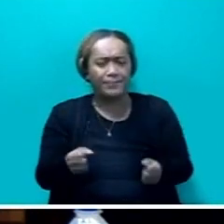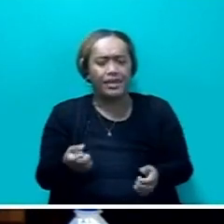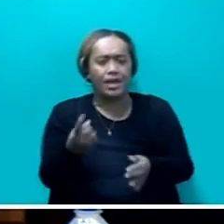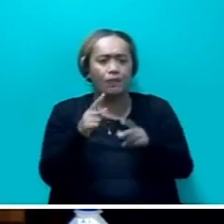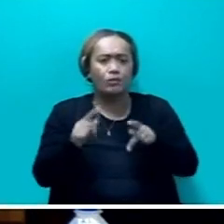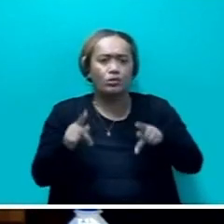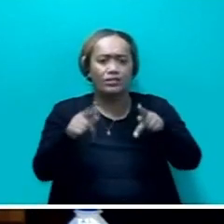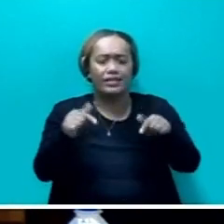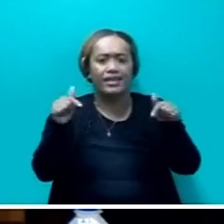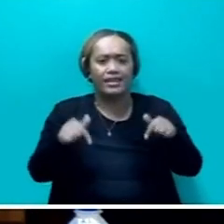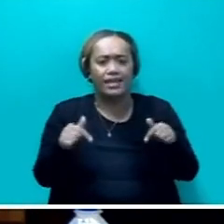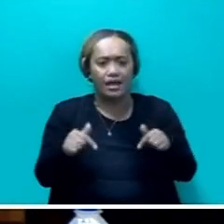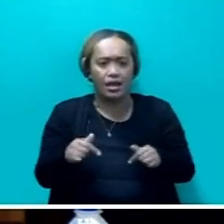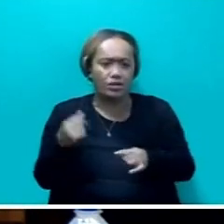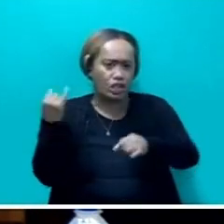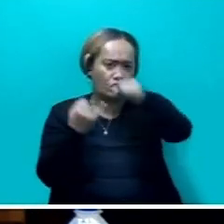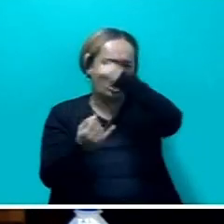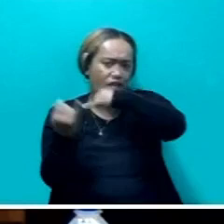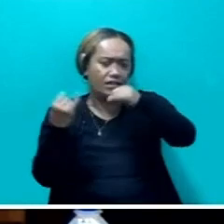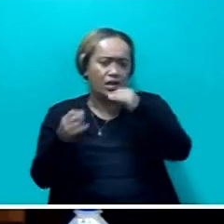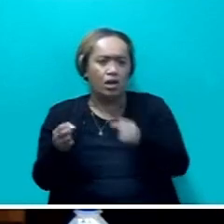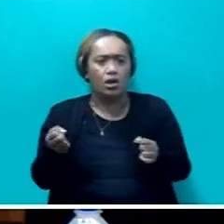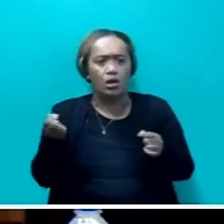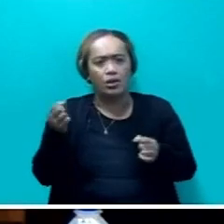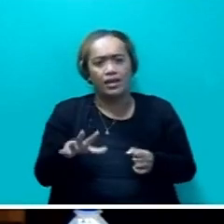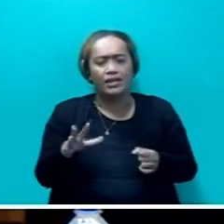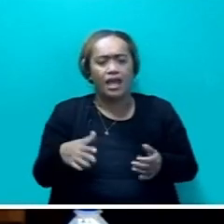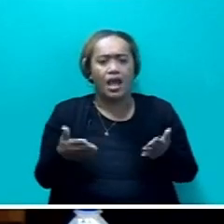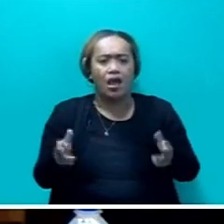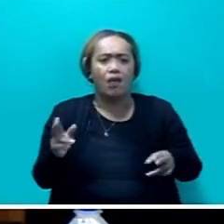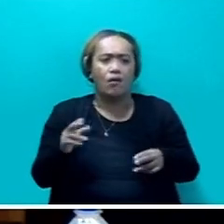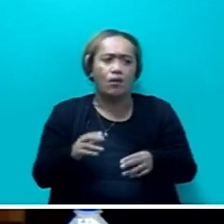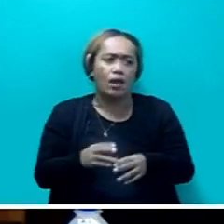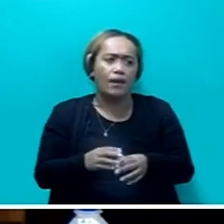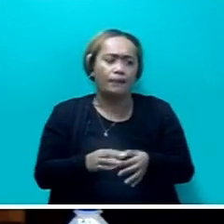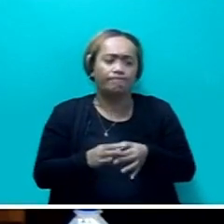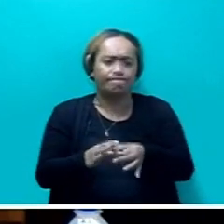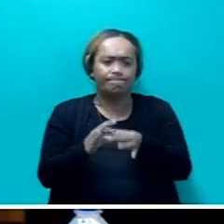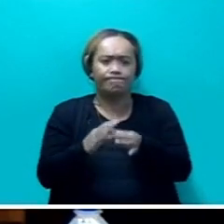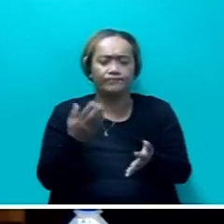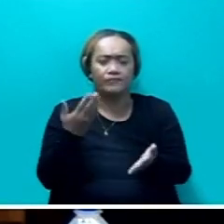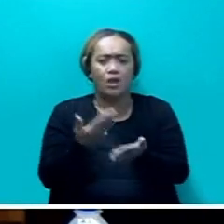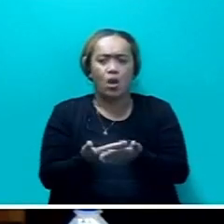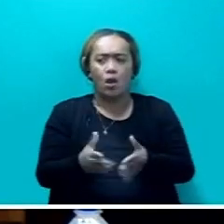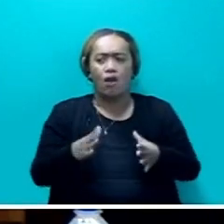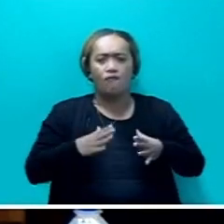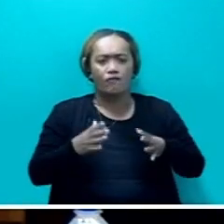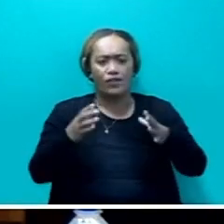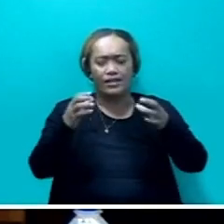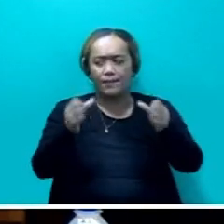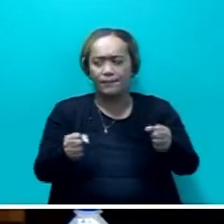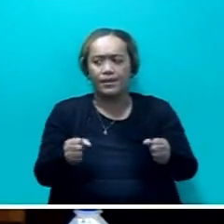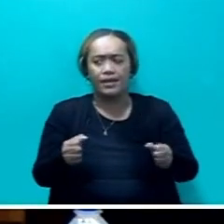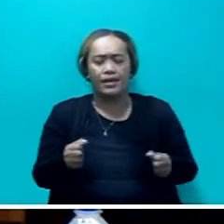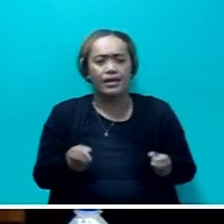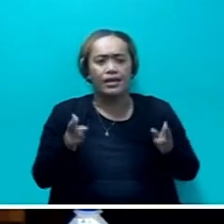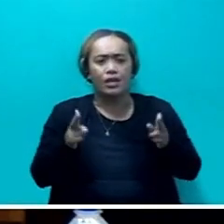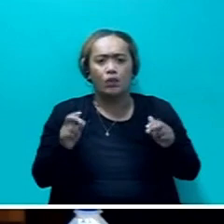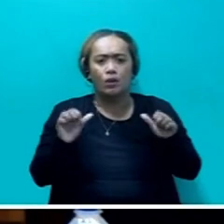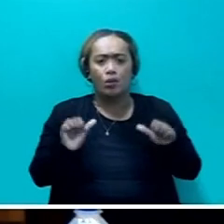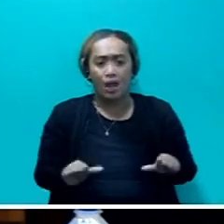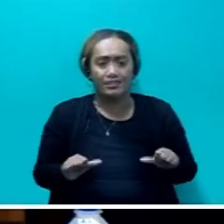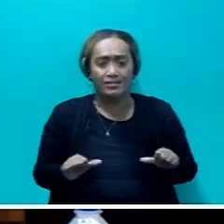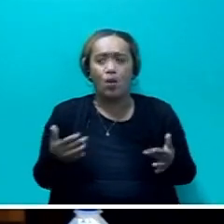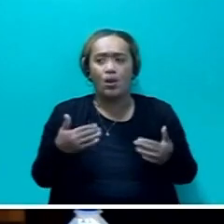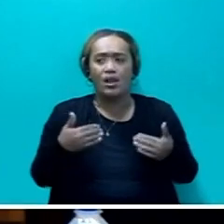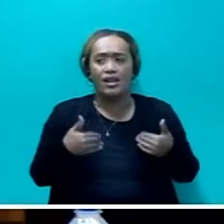journey. Our forefathers, Mr. Speaker, operated on the basis of freedom, human rights, dignity,